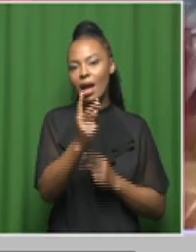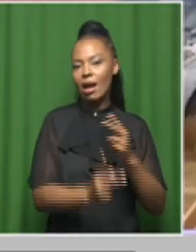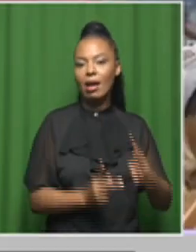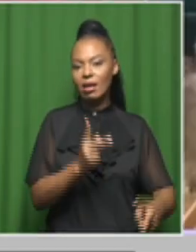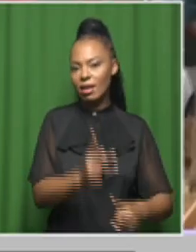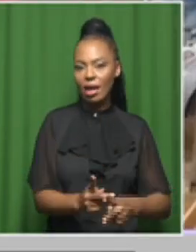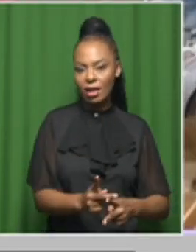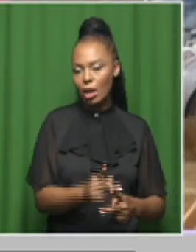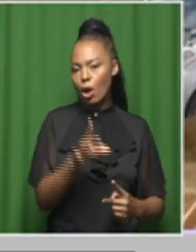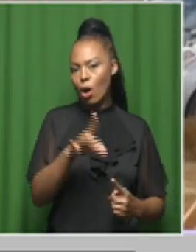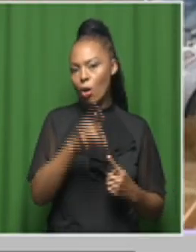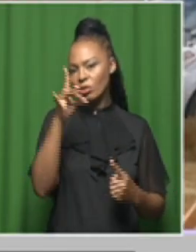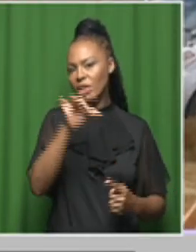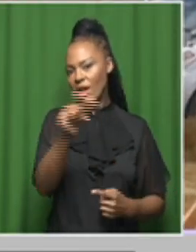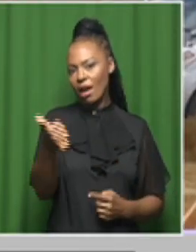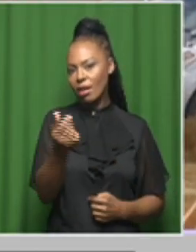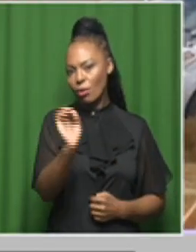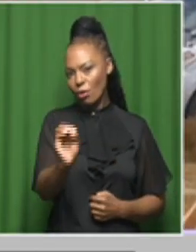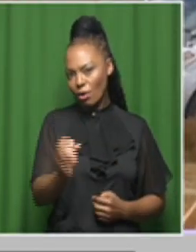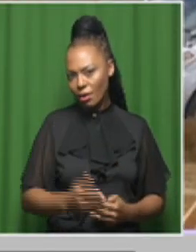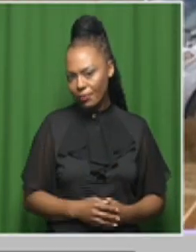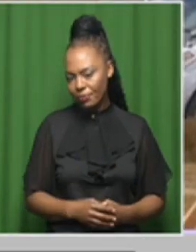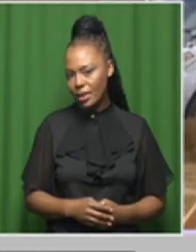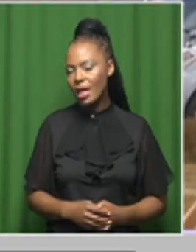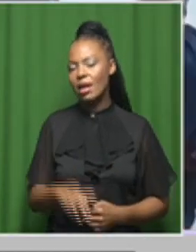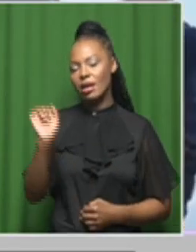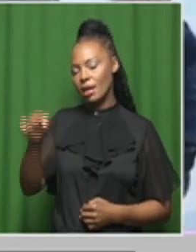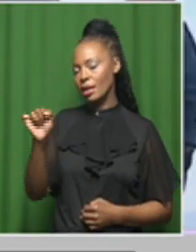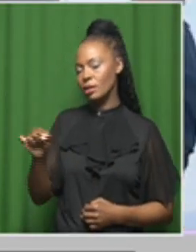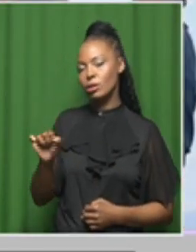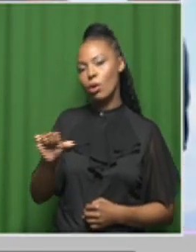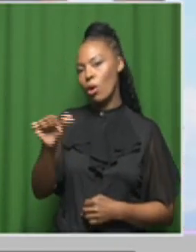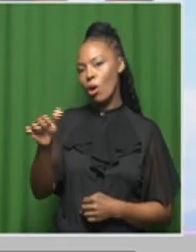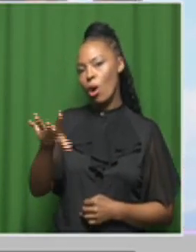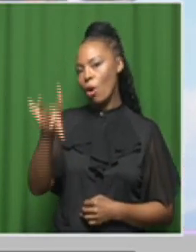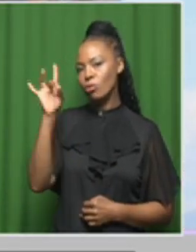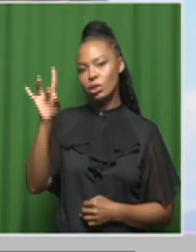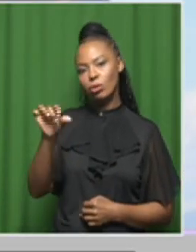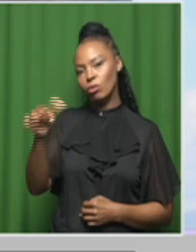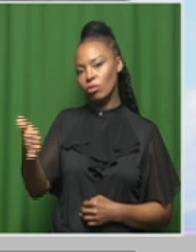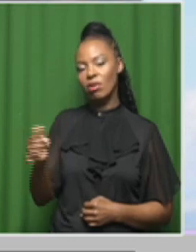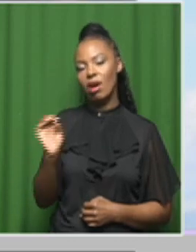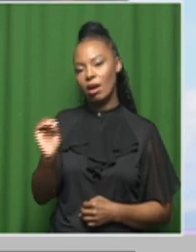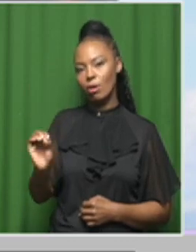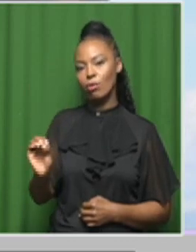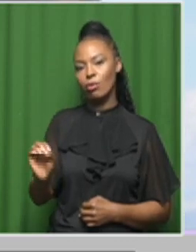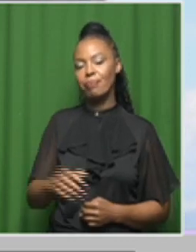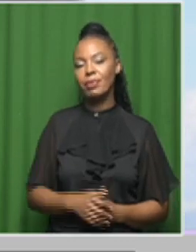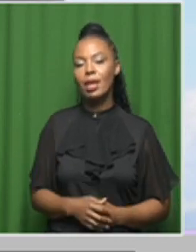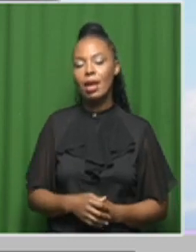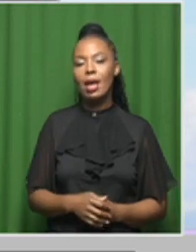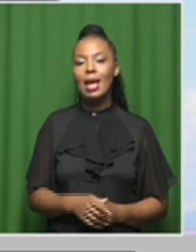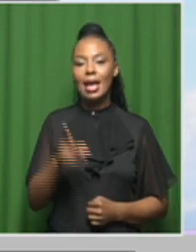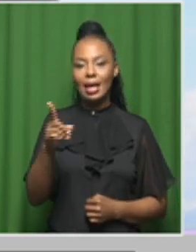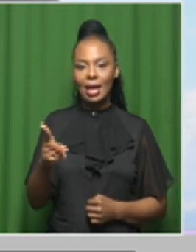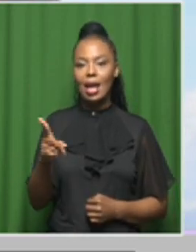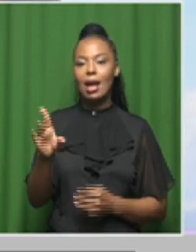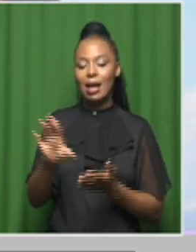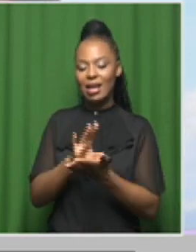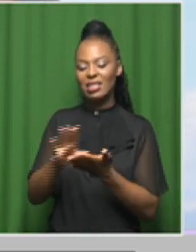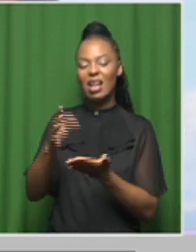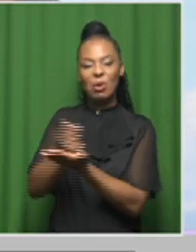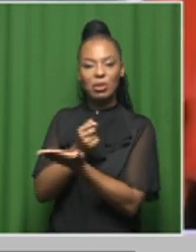option for that? There is always an option if you are deregistered. The deregistration is